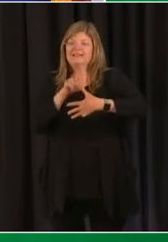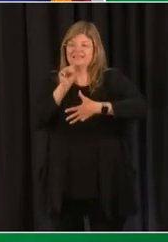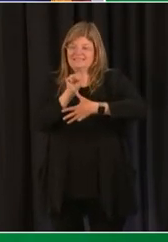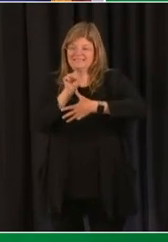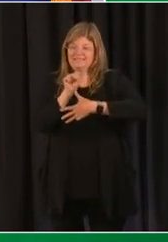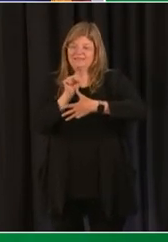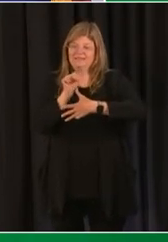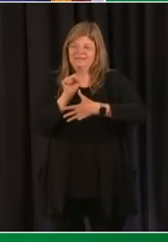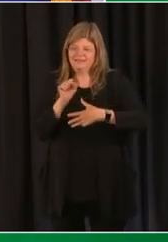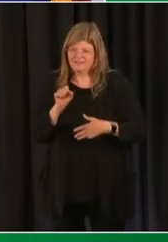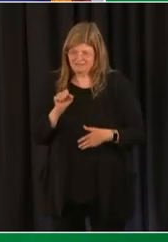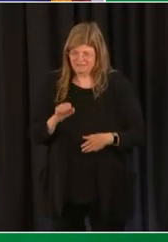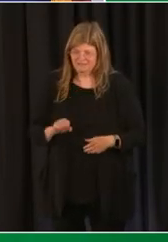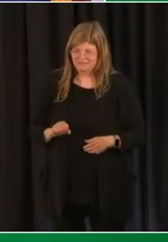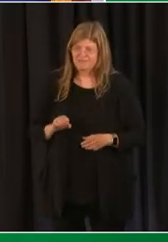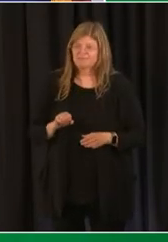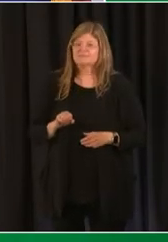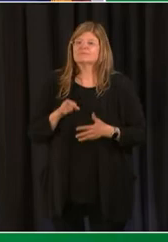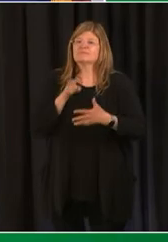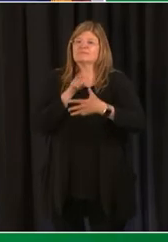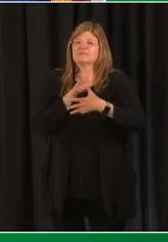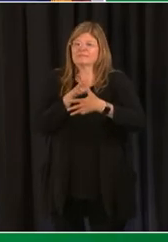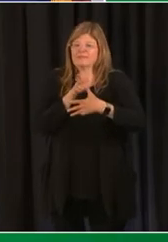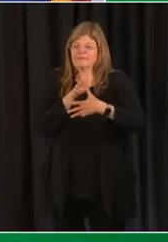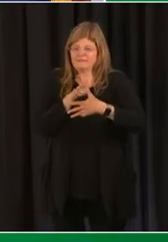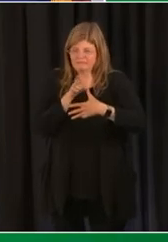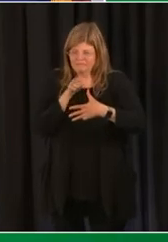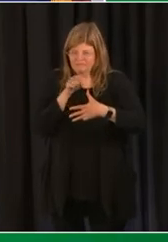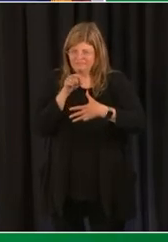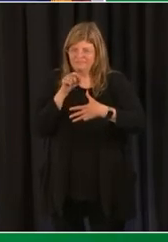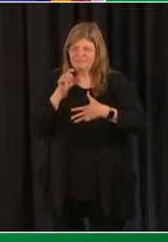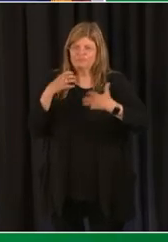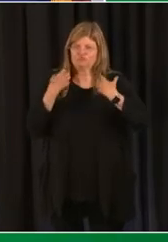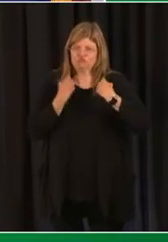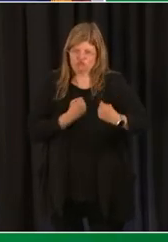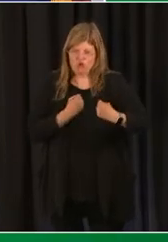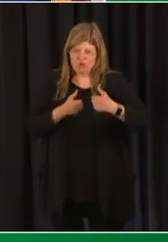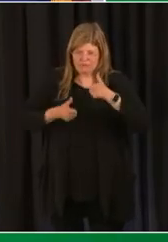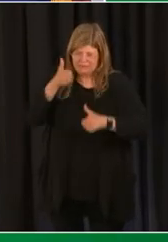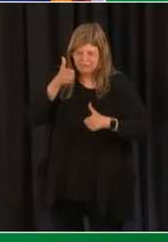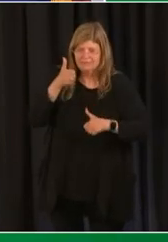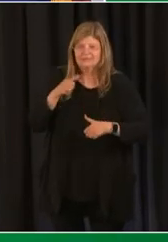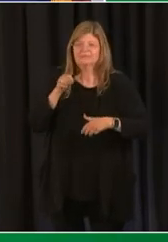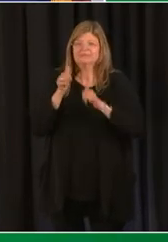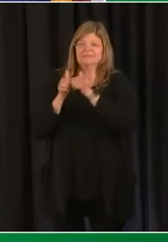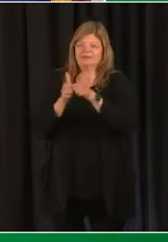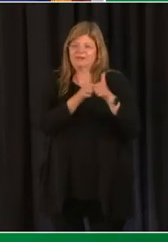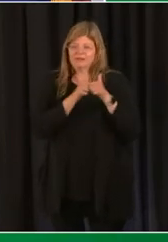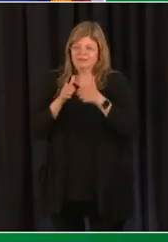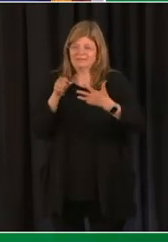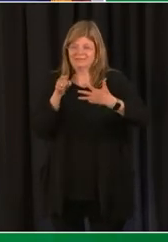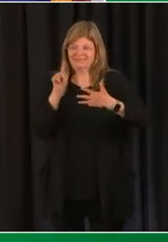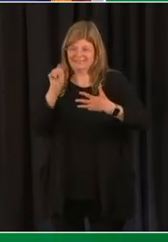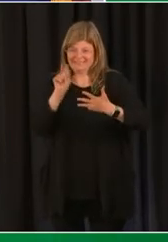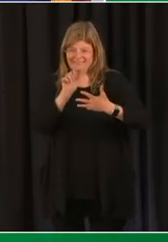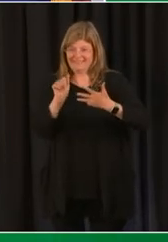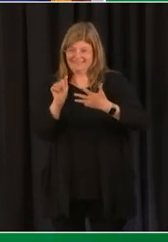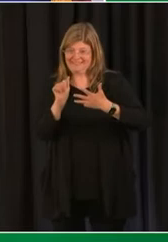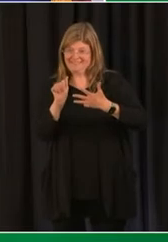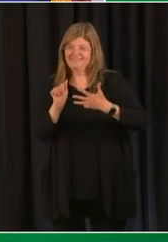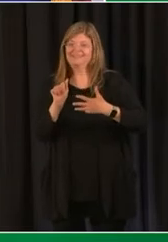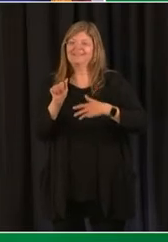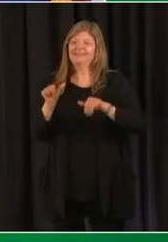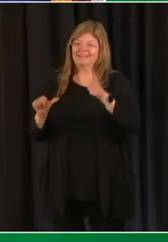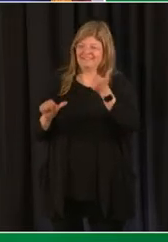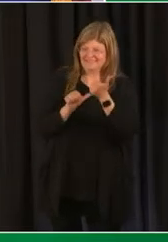have seen a loss of income and they never before maybe applied for assistance or have had trouble navigating the